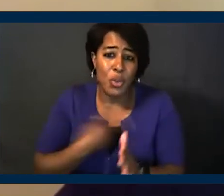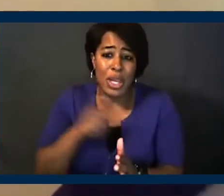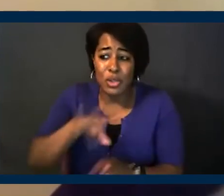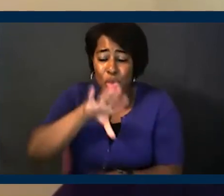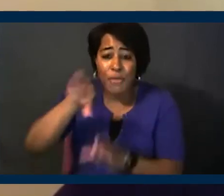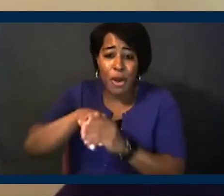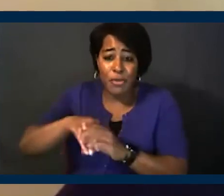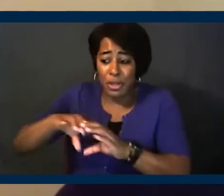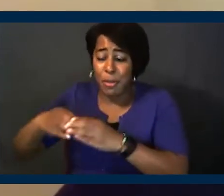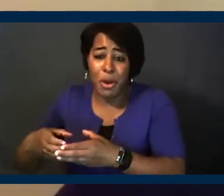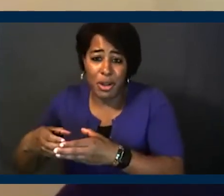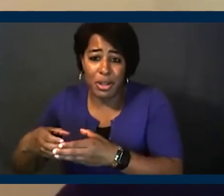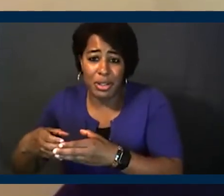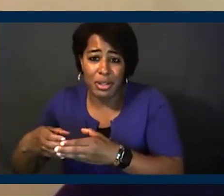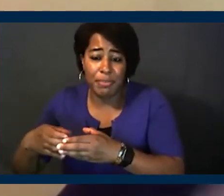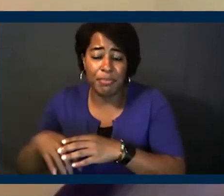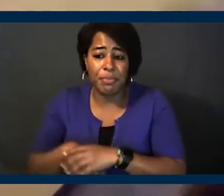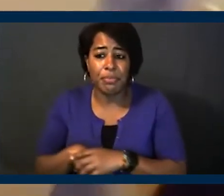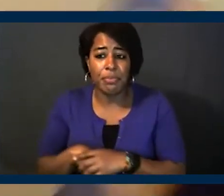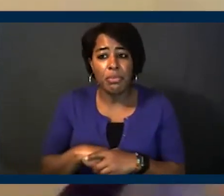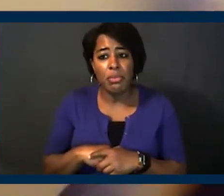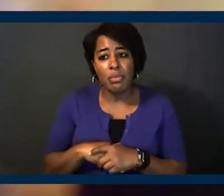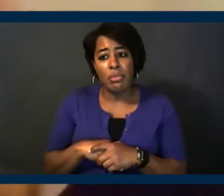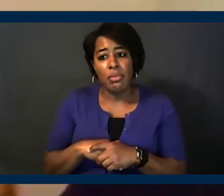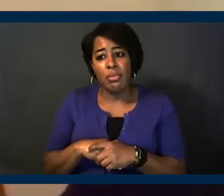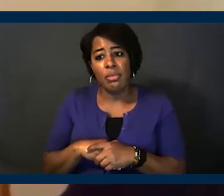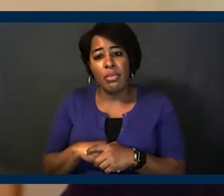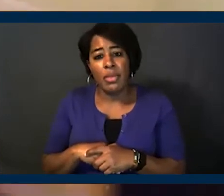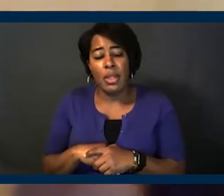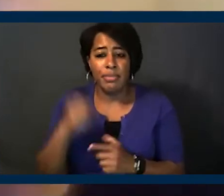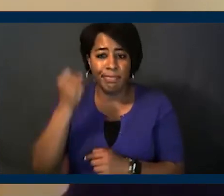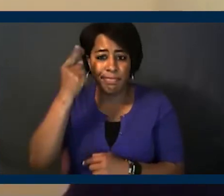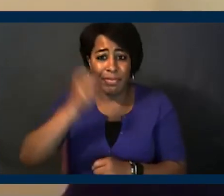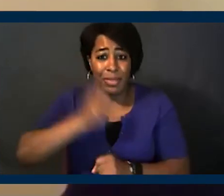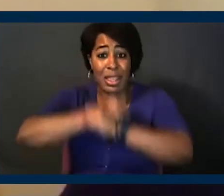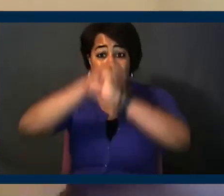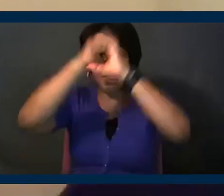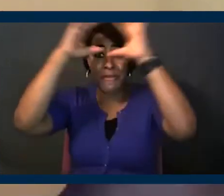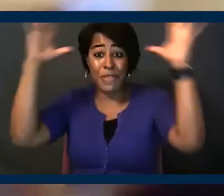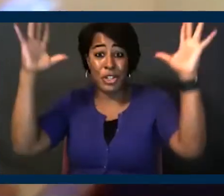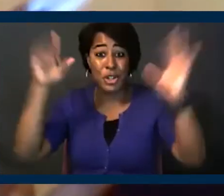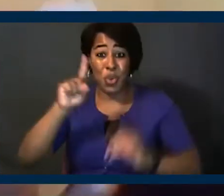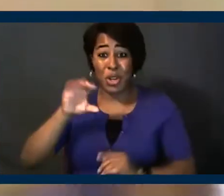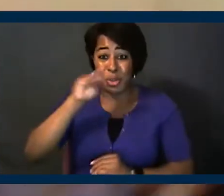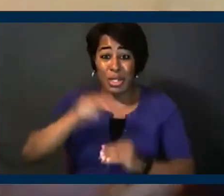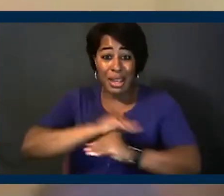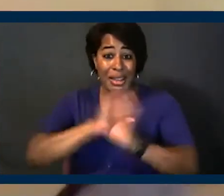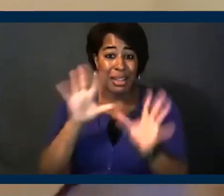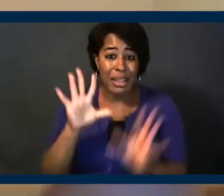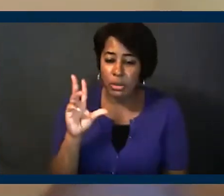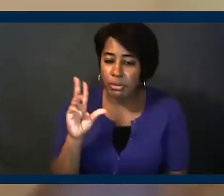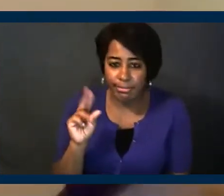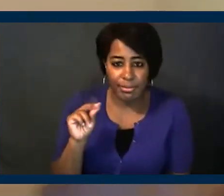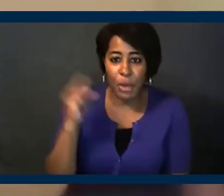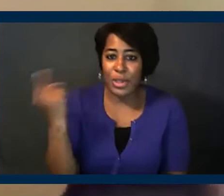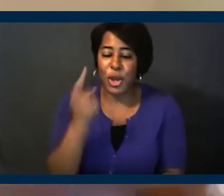again, the vision isn't clear across the board because it's always changing. Our needs are changing, but that's why we